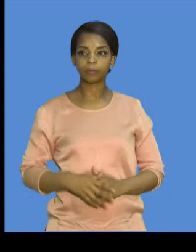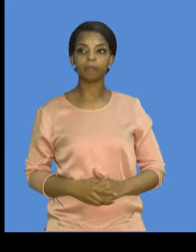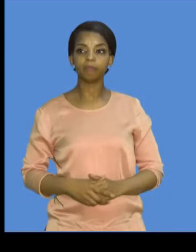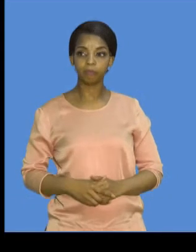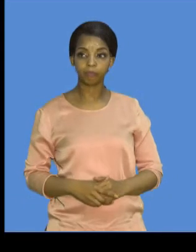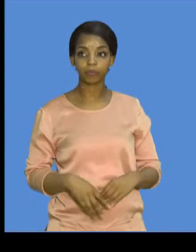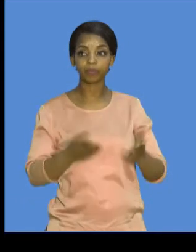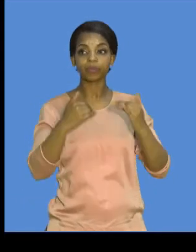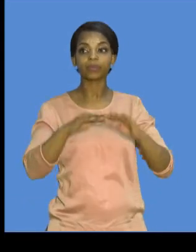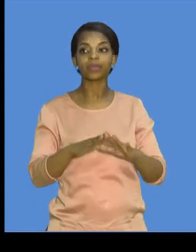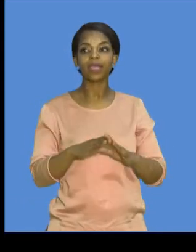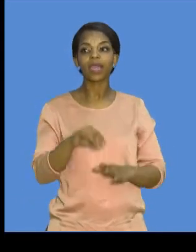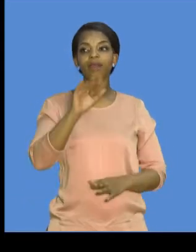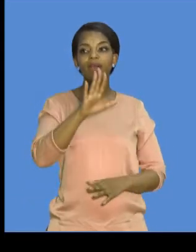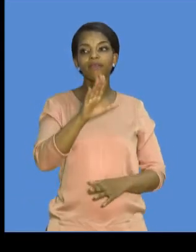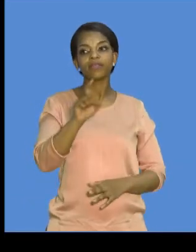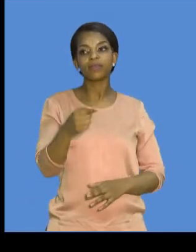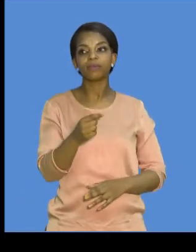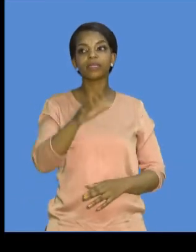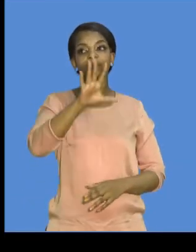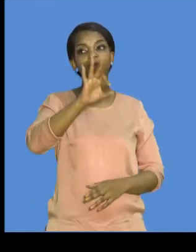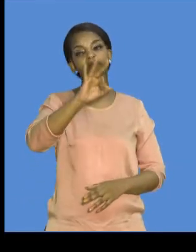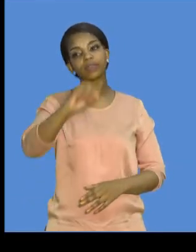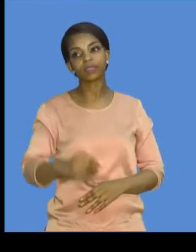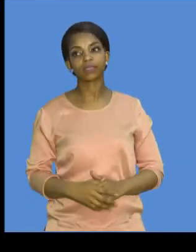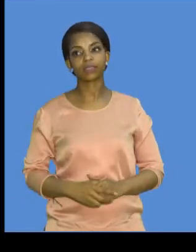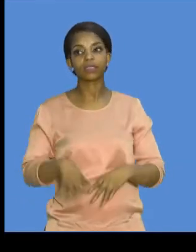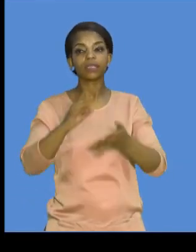5,513. With week 4, I had